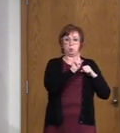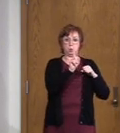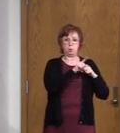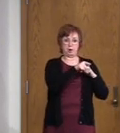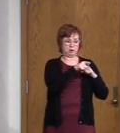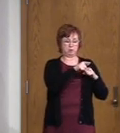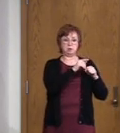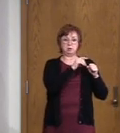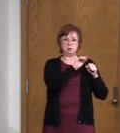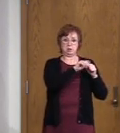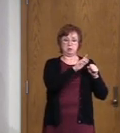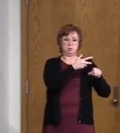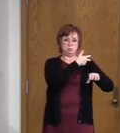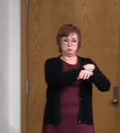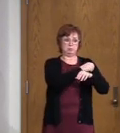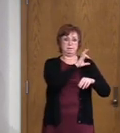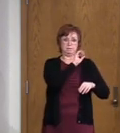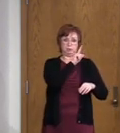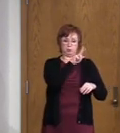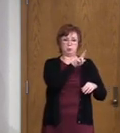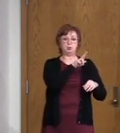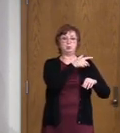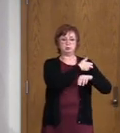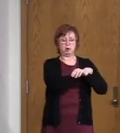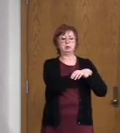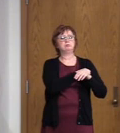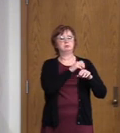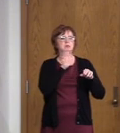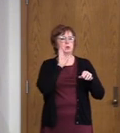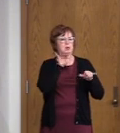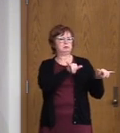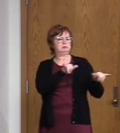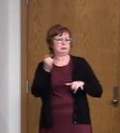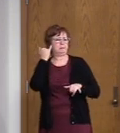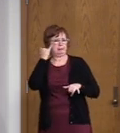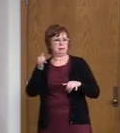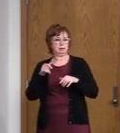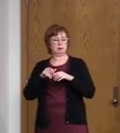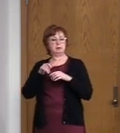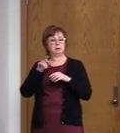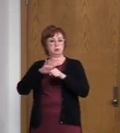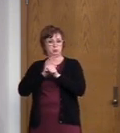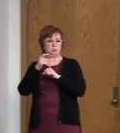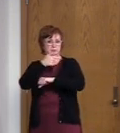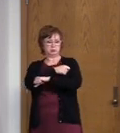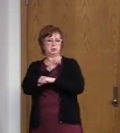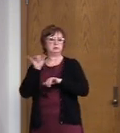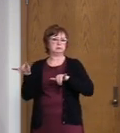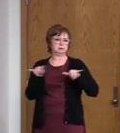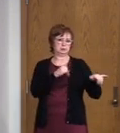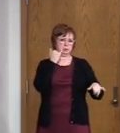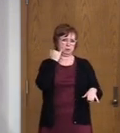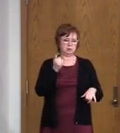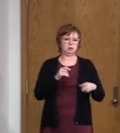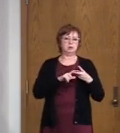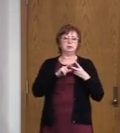community-based organizations like shelters, but also our First Nations communities and partners across the province will be involved as well.